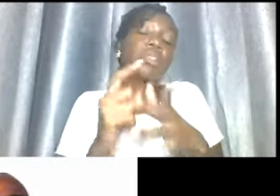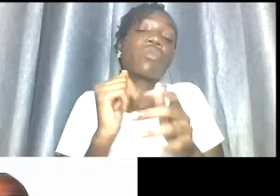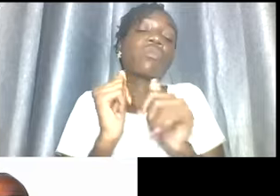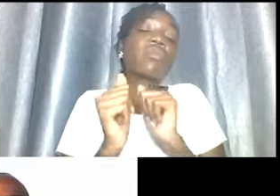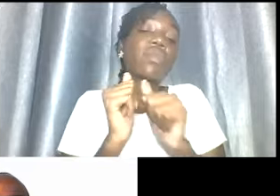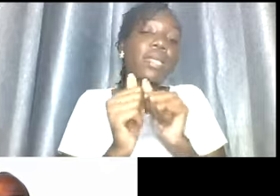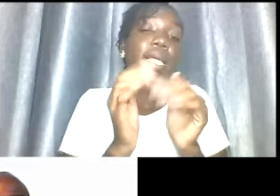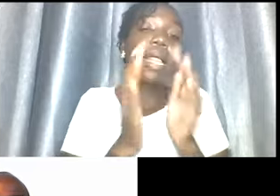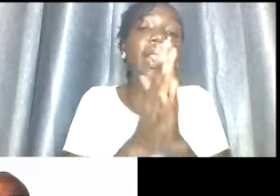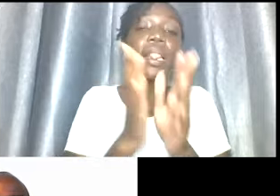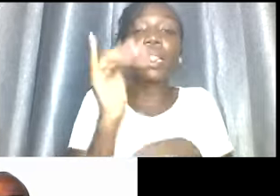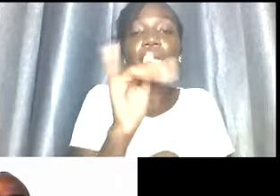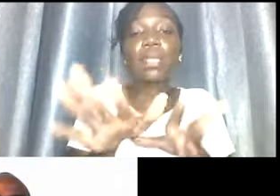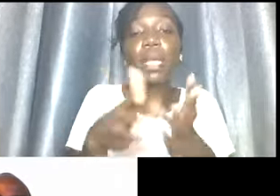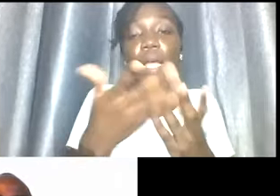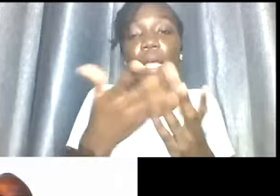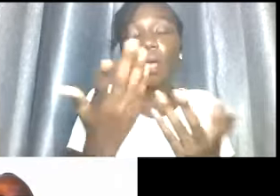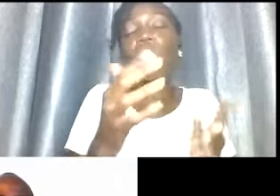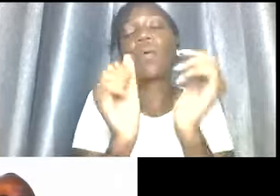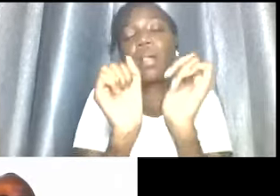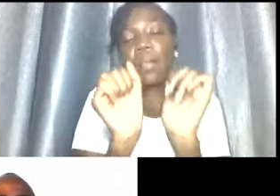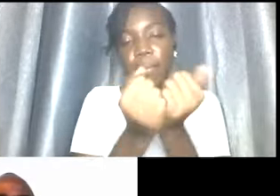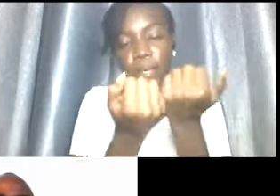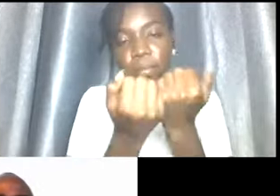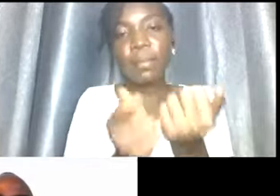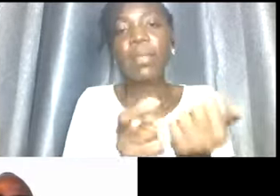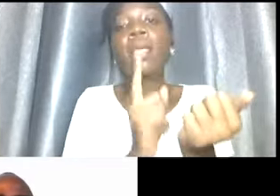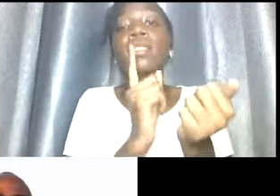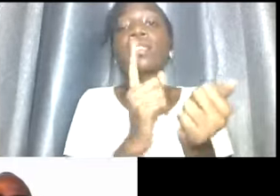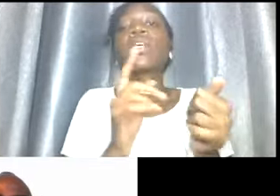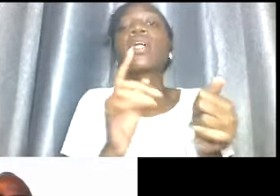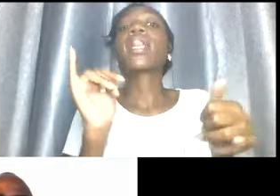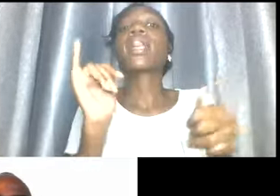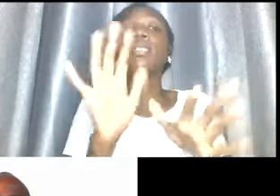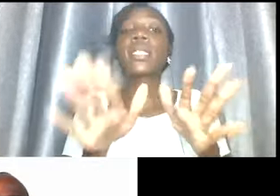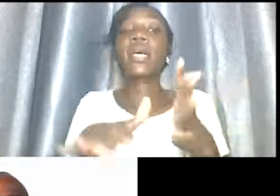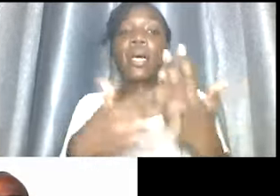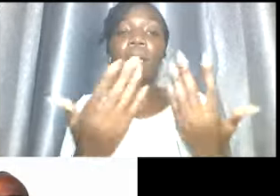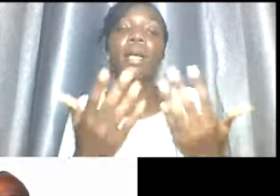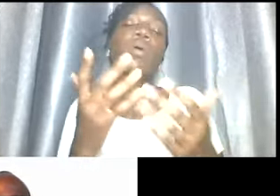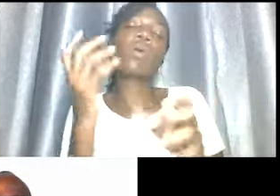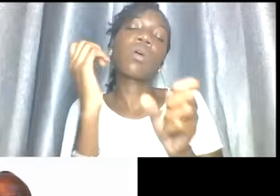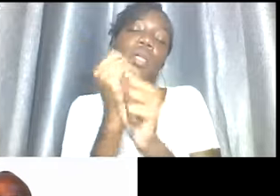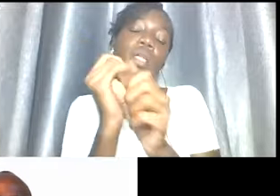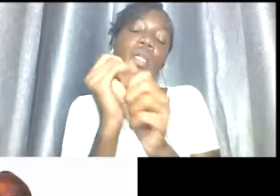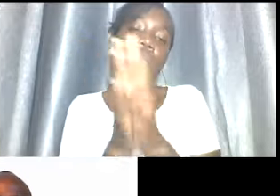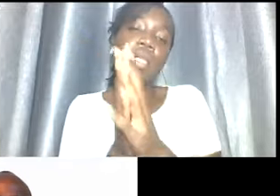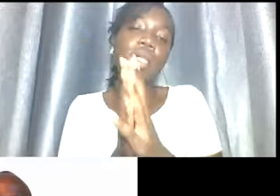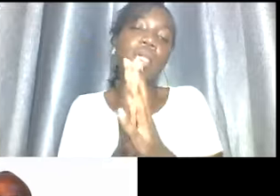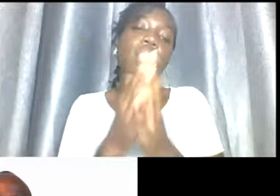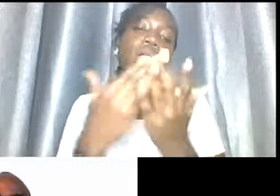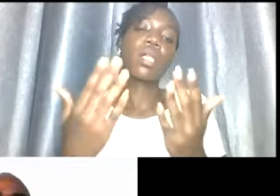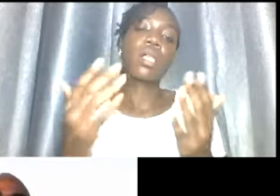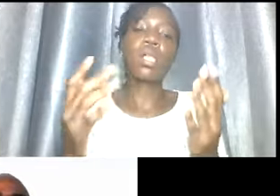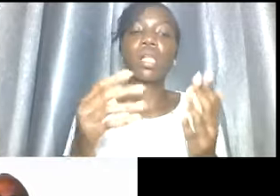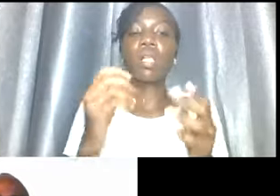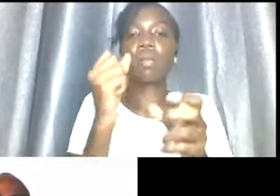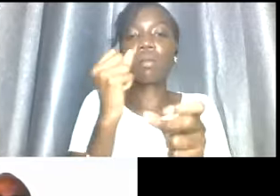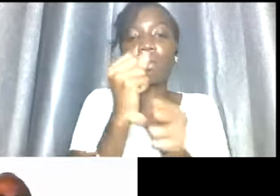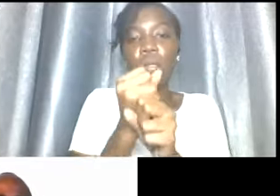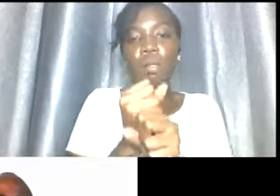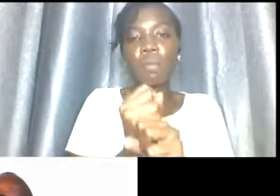what it is. There's only a threshold that you can go for the company to stay viable. So we cannot